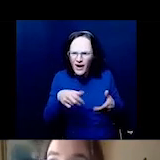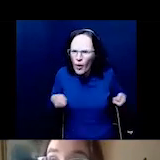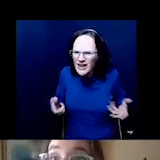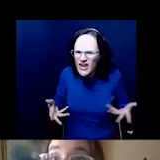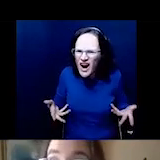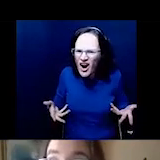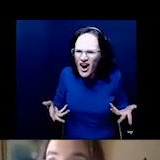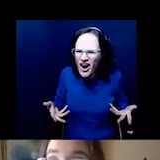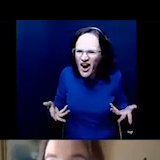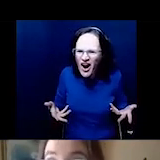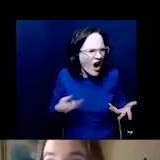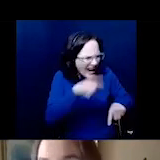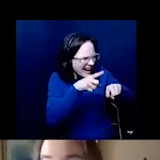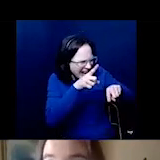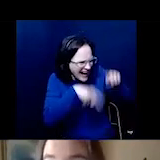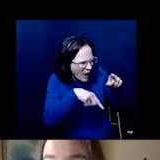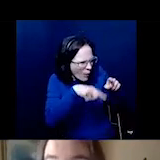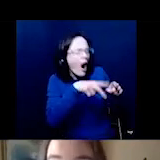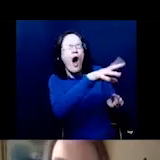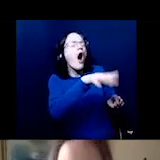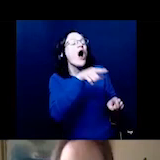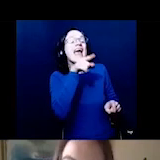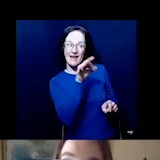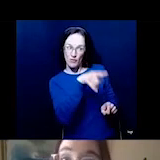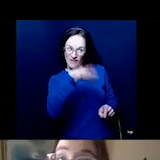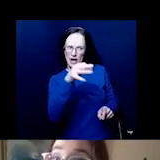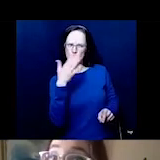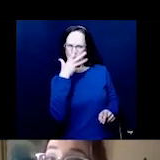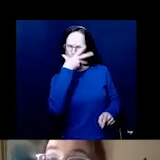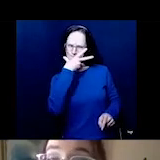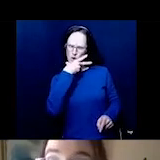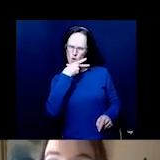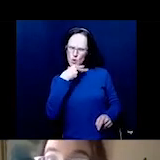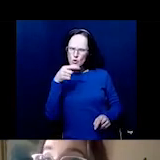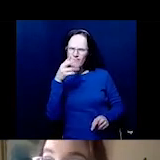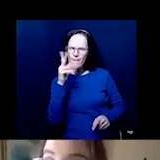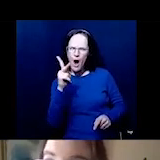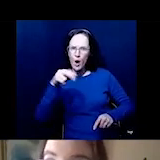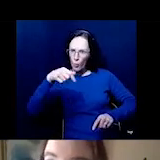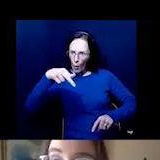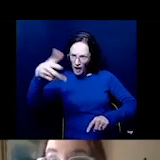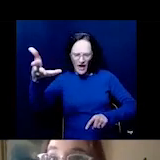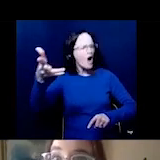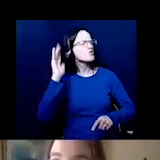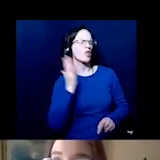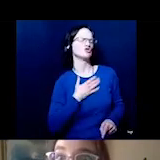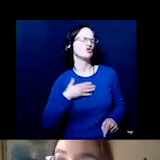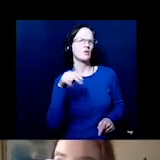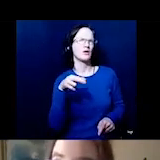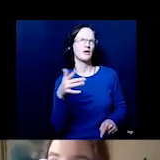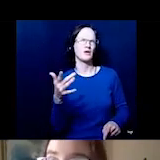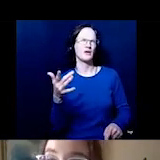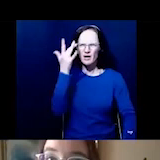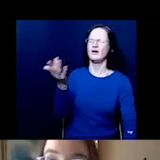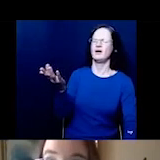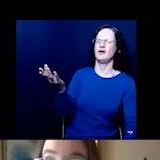always imagine the person with a physical disability. And also we're seen as lazy or less smart. We were talking about it